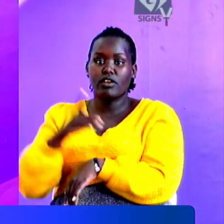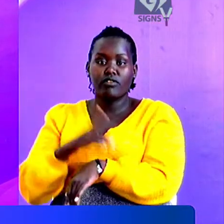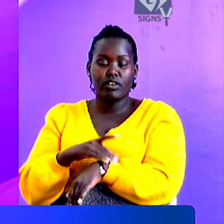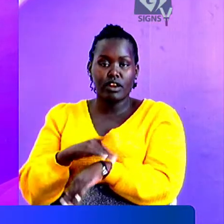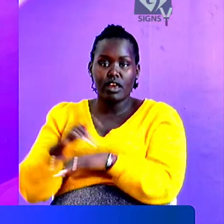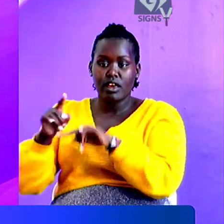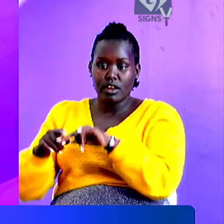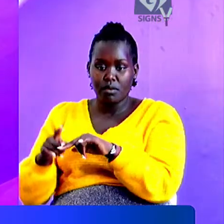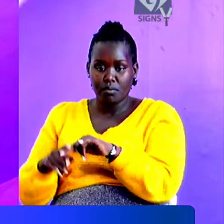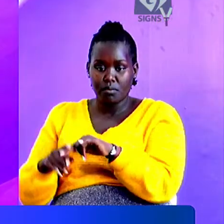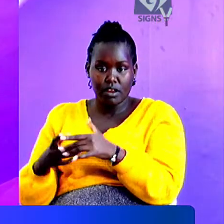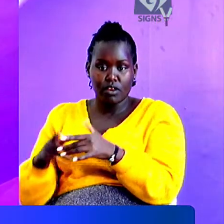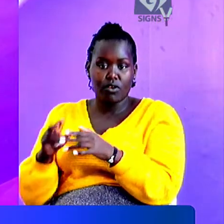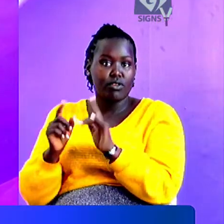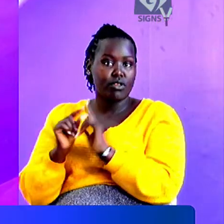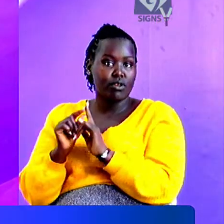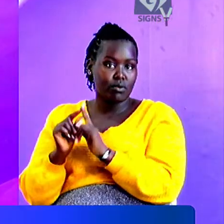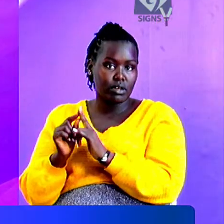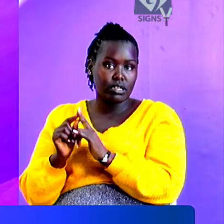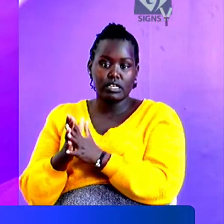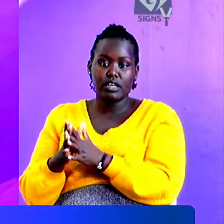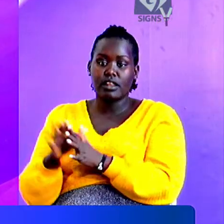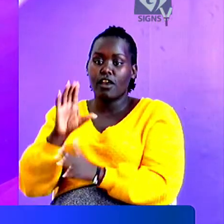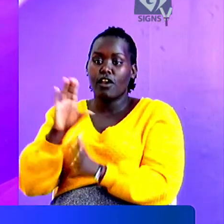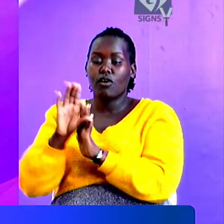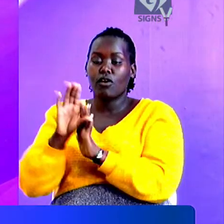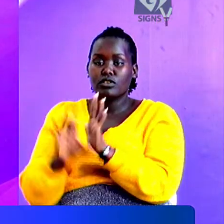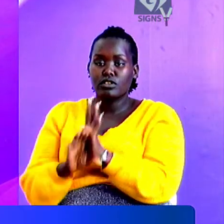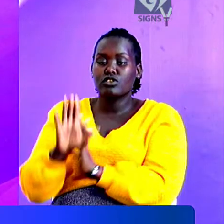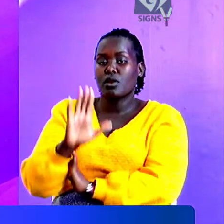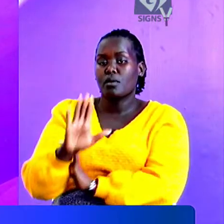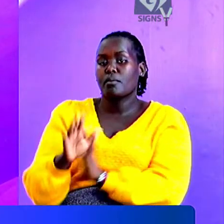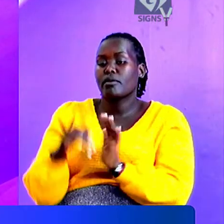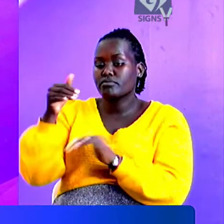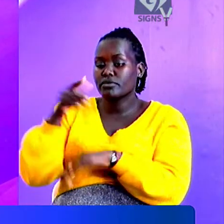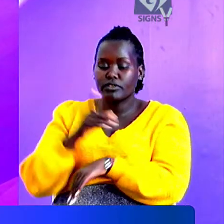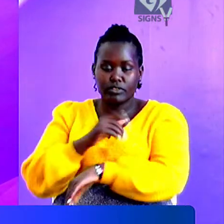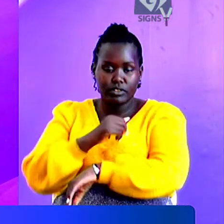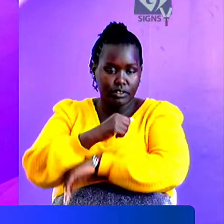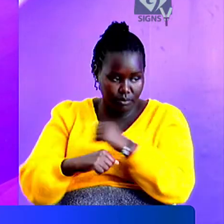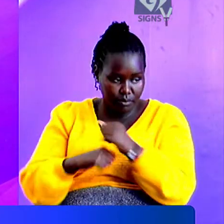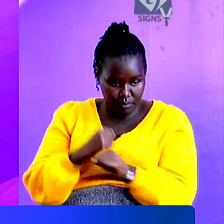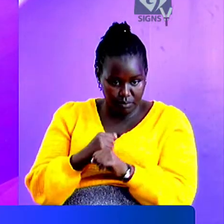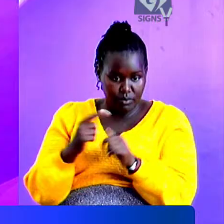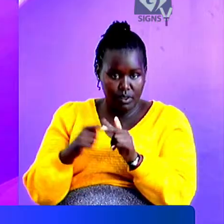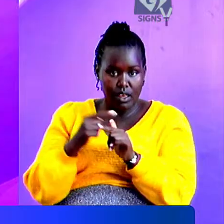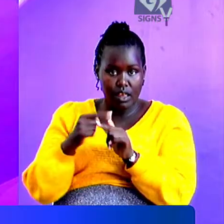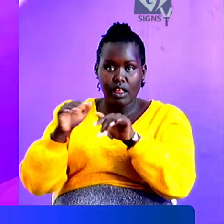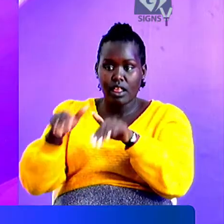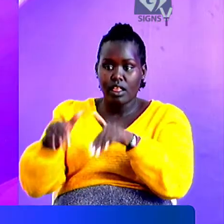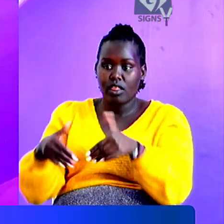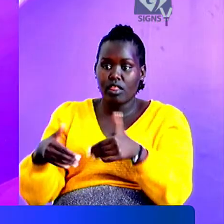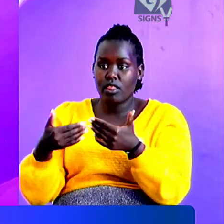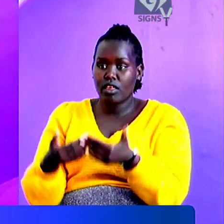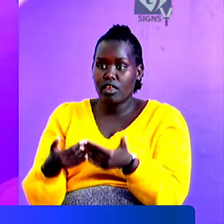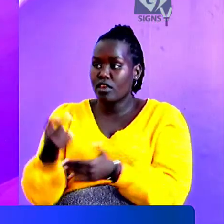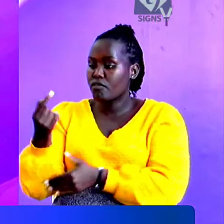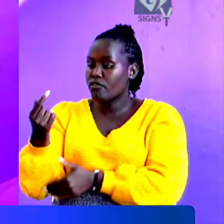of wards Yeah. within your constituency every year. All right? And then they give a little bit to,